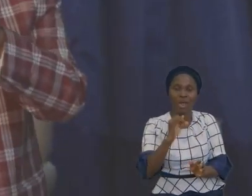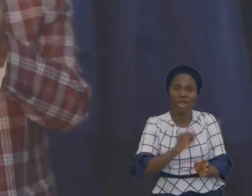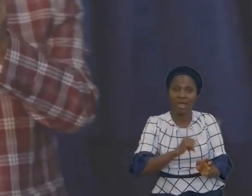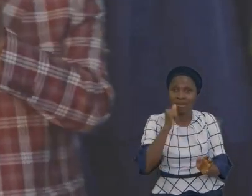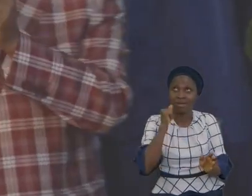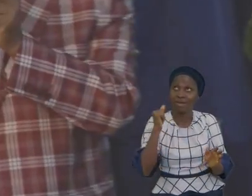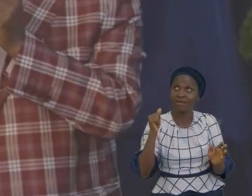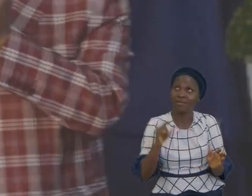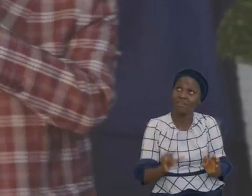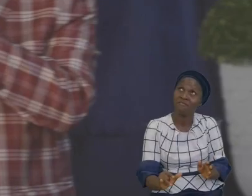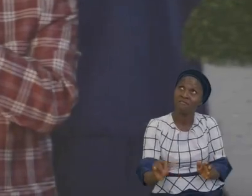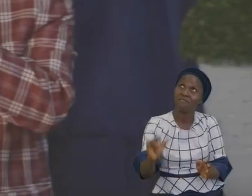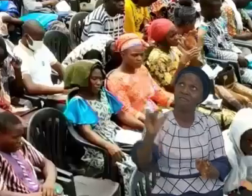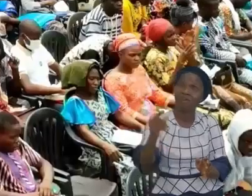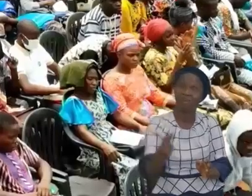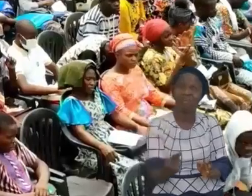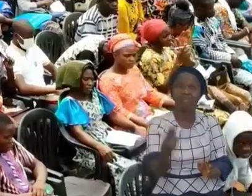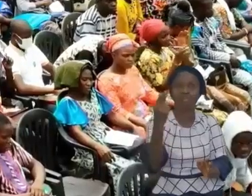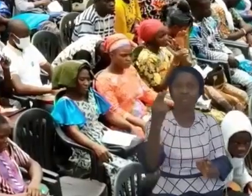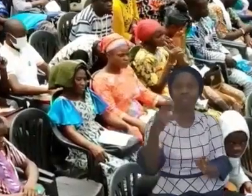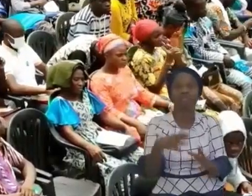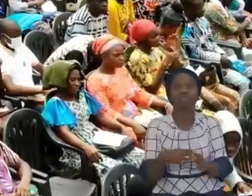get out of your life.